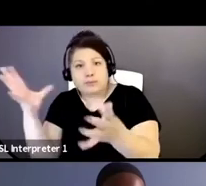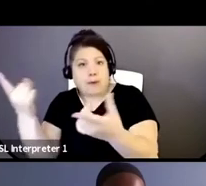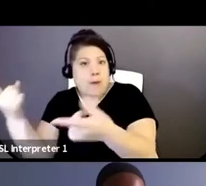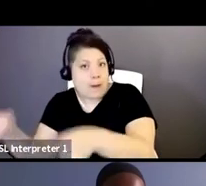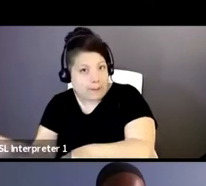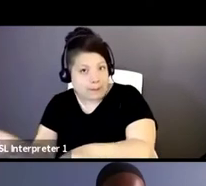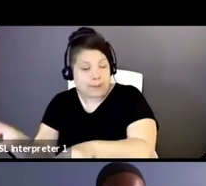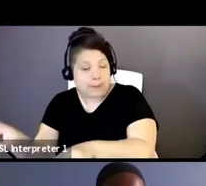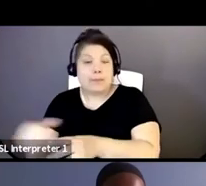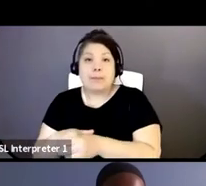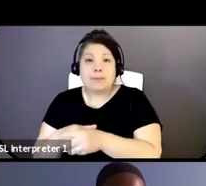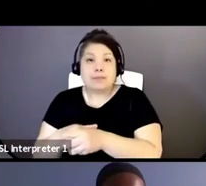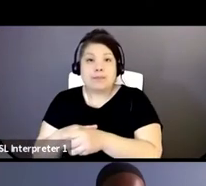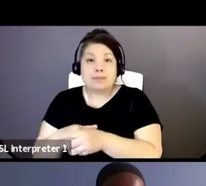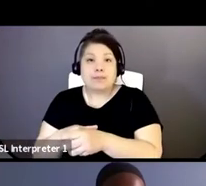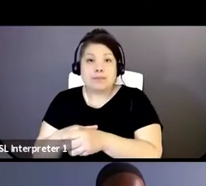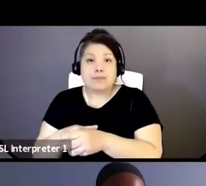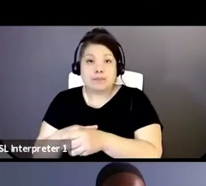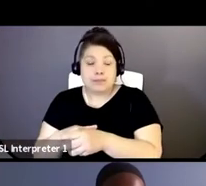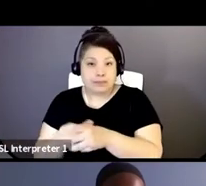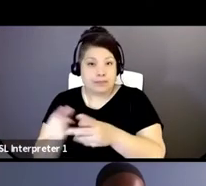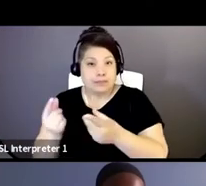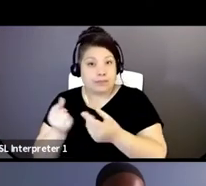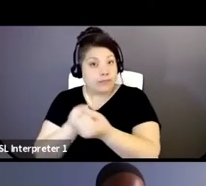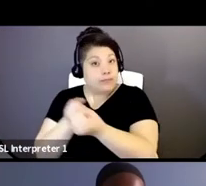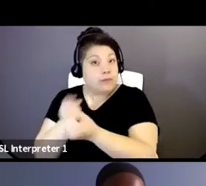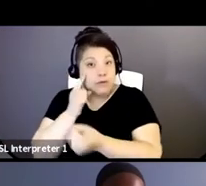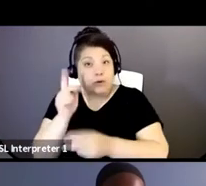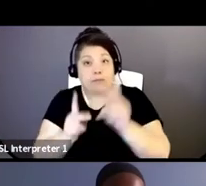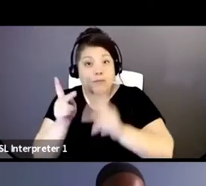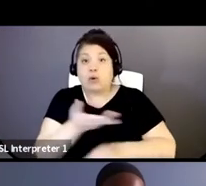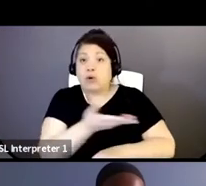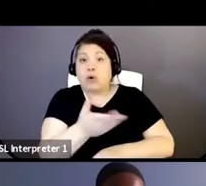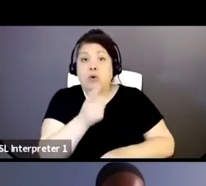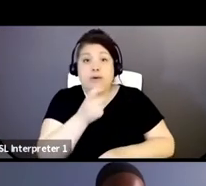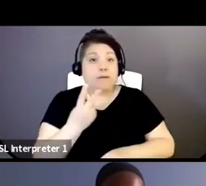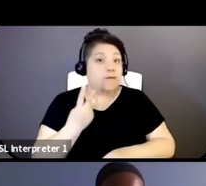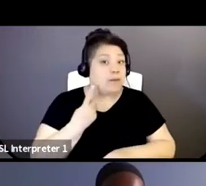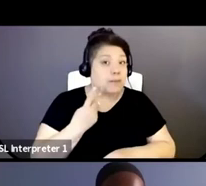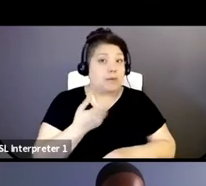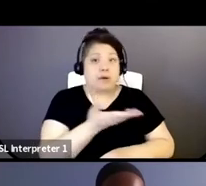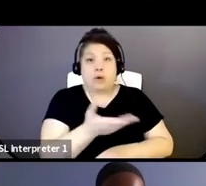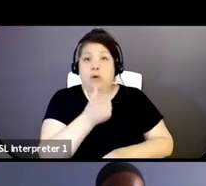and to also do those things for the person or the people that were harmed as well,